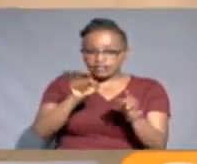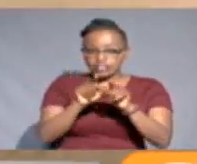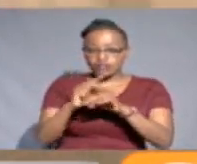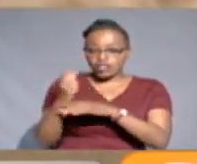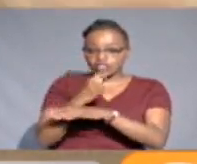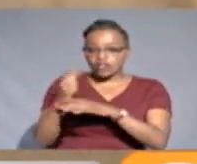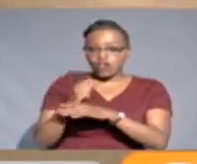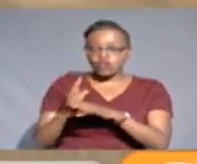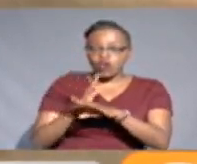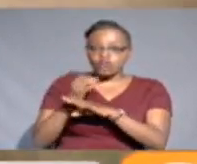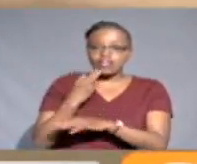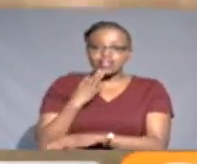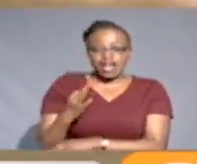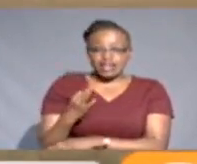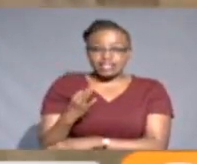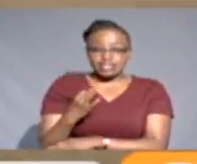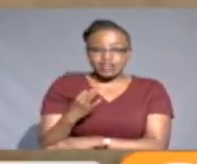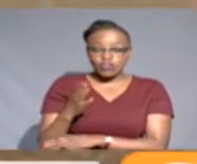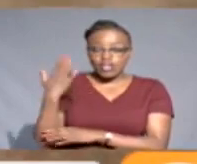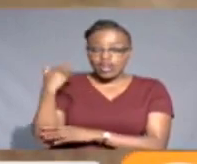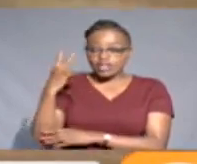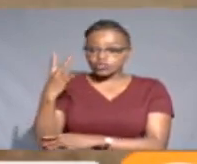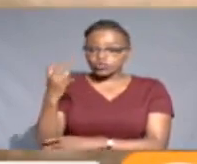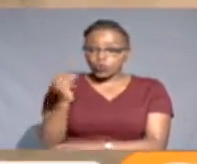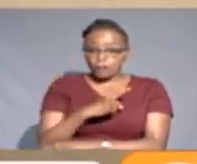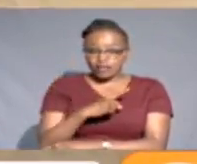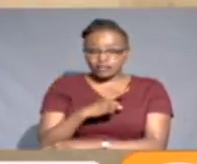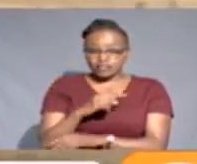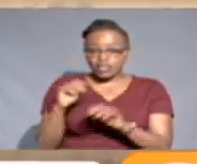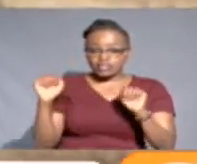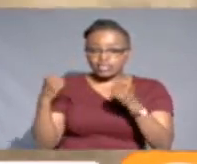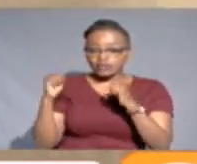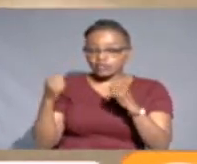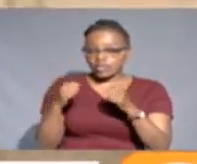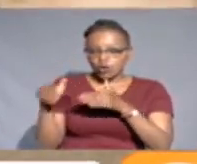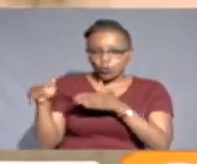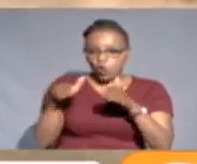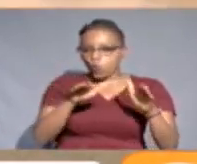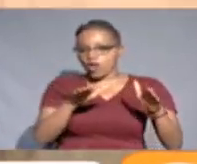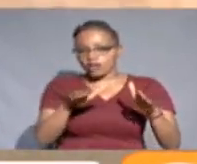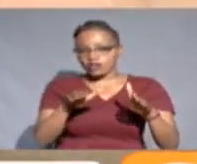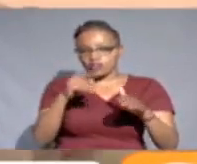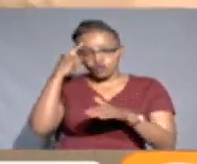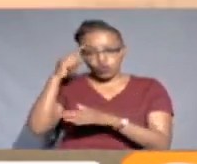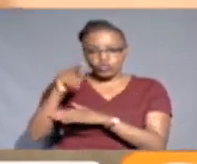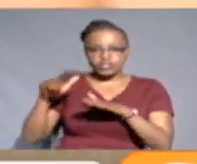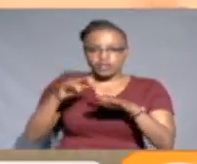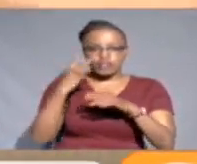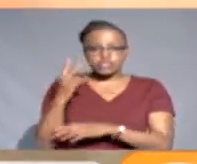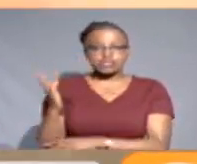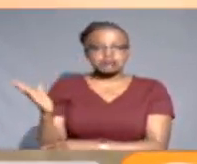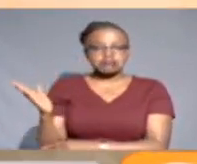over 300 marshals for the last 2 months on safety aspects of the rally. Take a look at